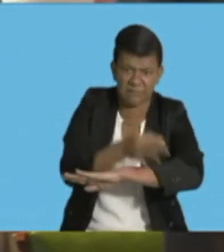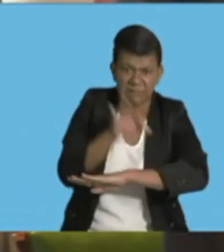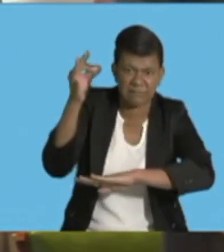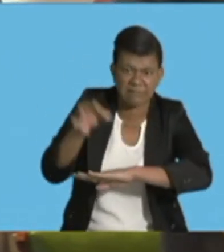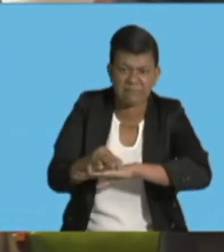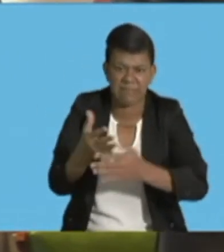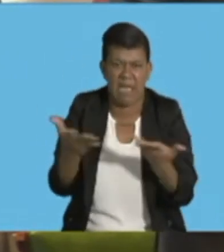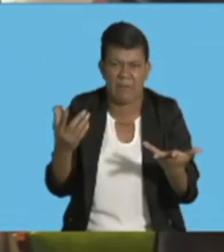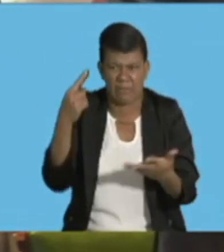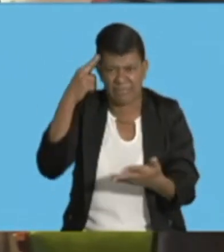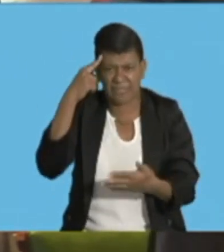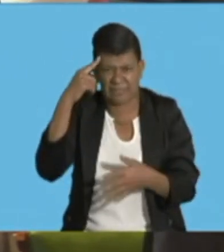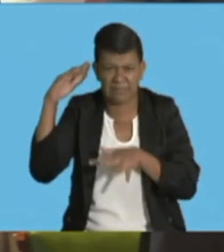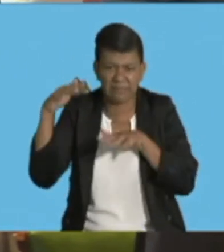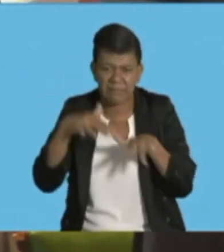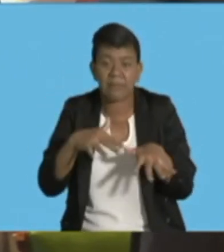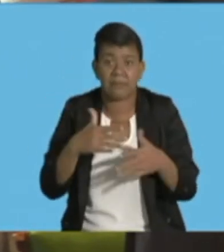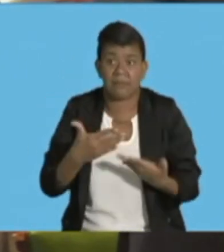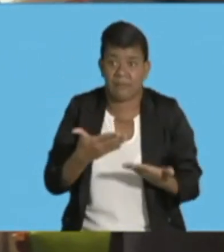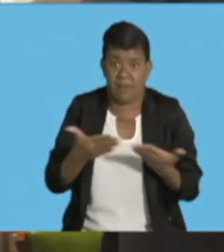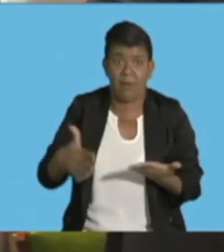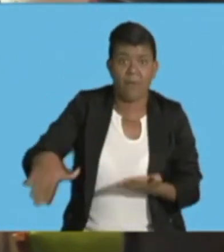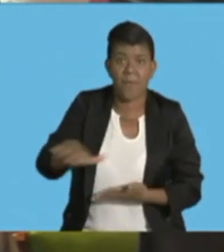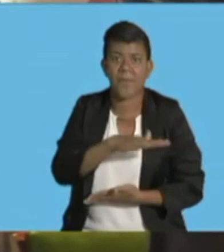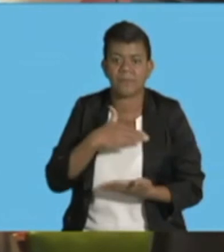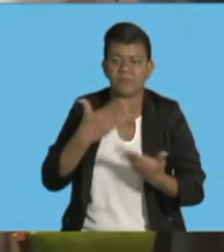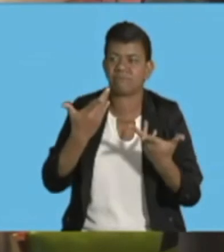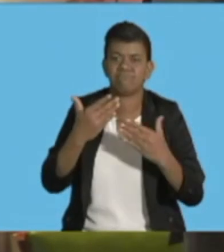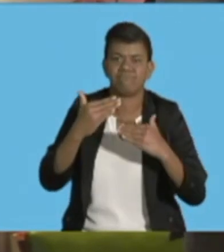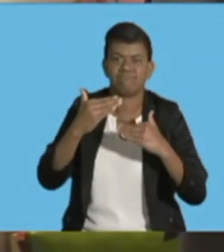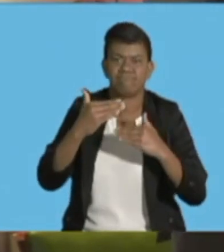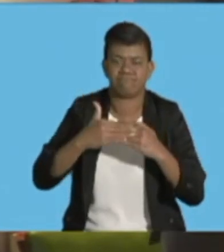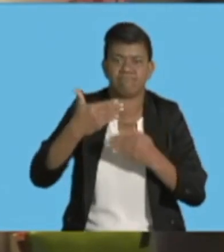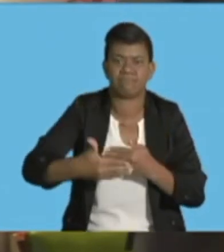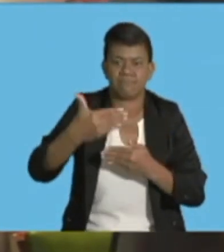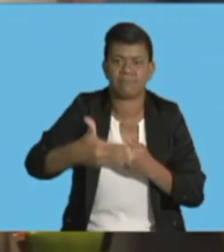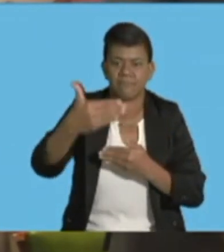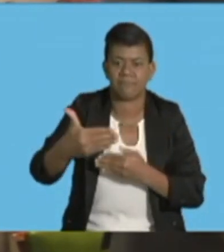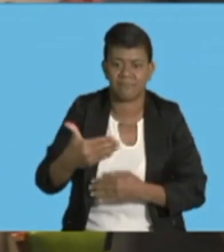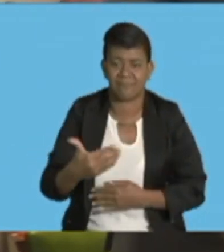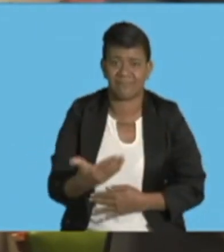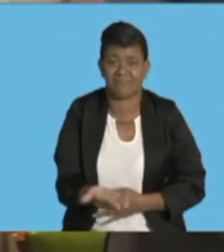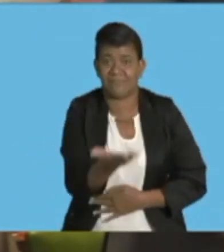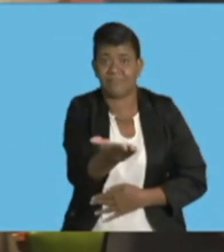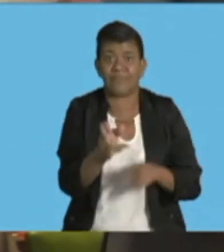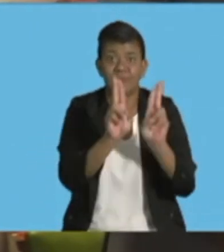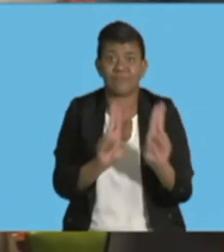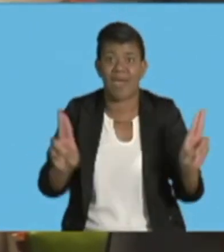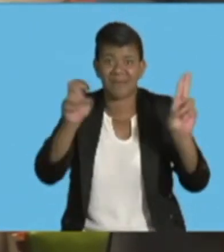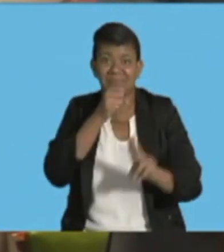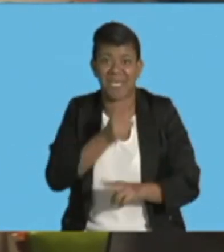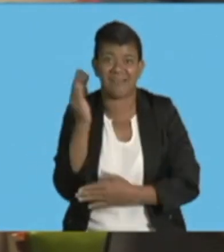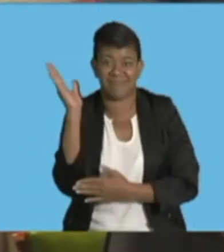this is actually a building block for the UN Secretary General's Climate Summit, which he actually highlighted an hour or so ago.